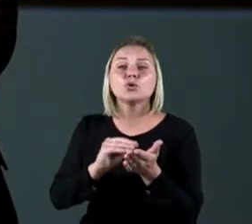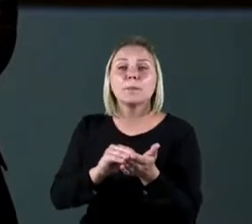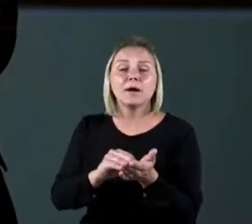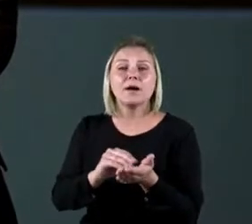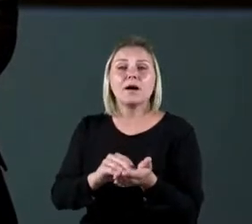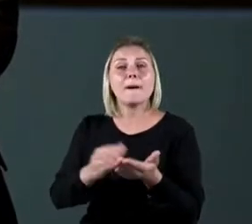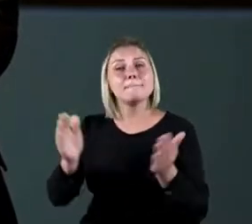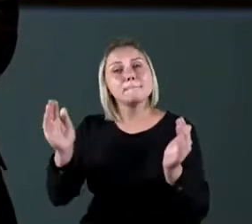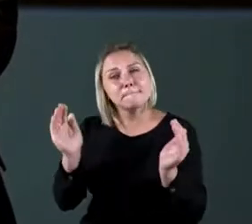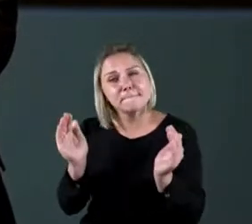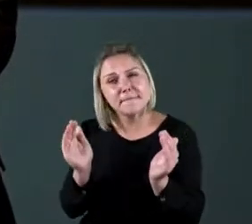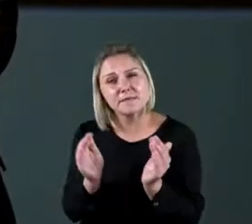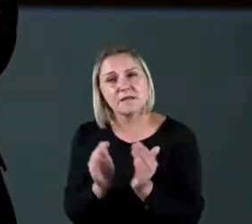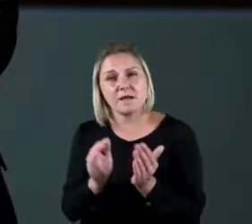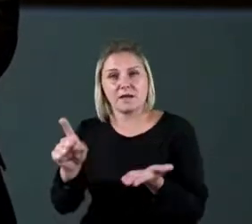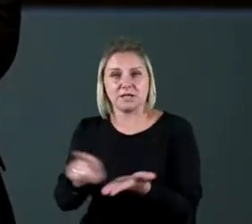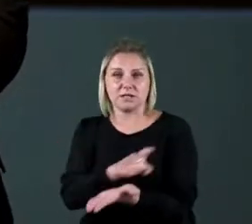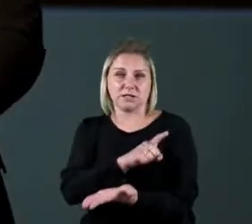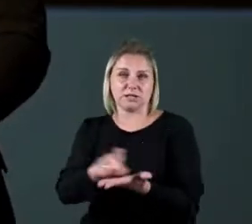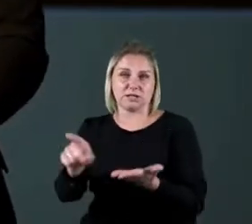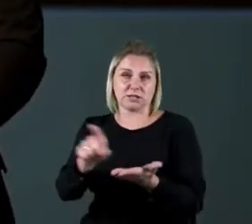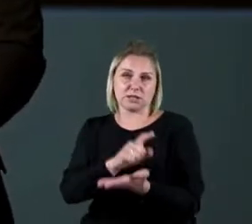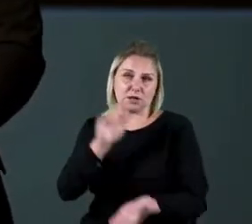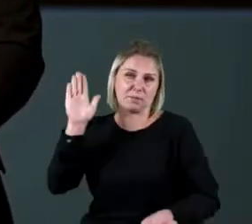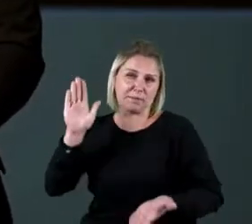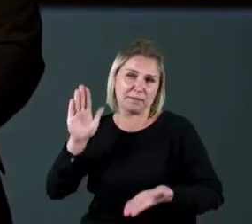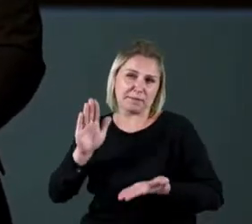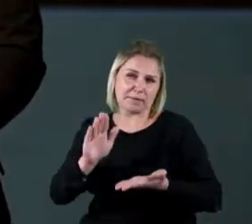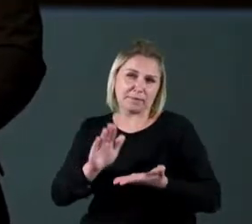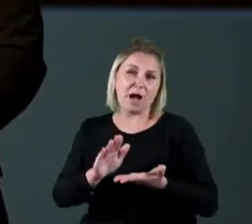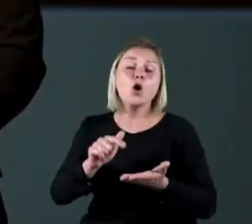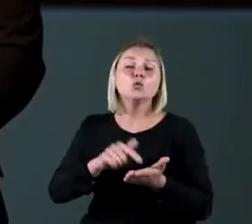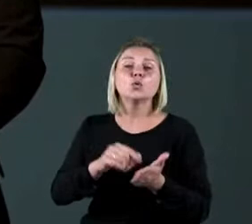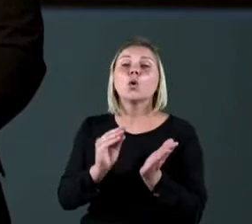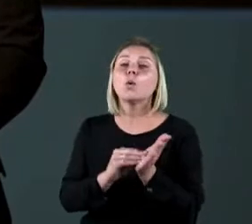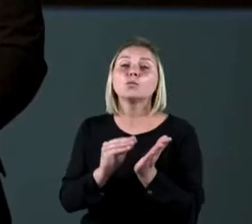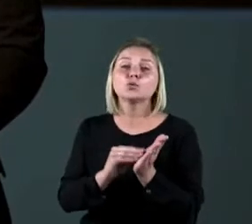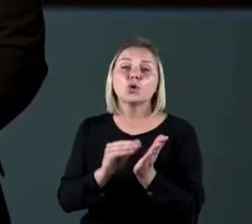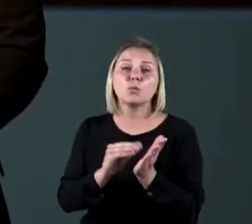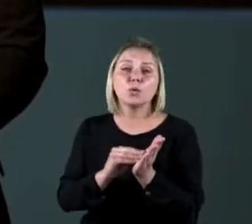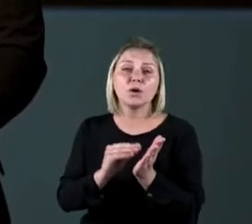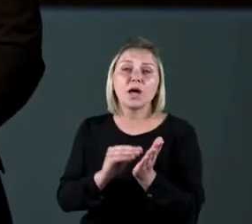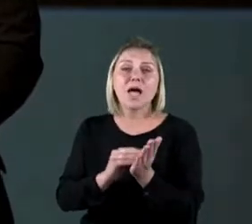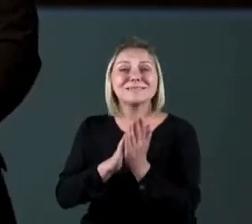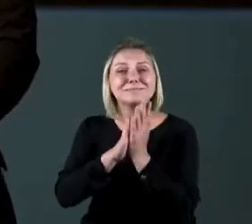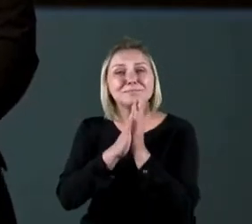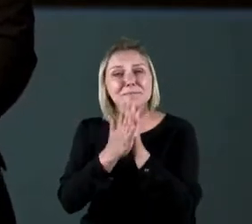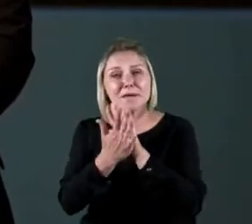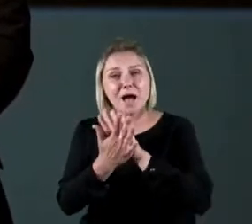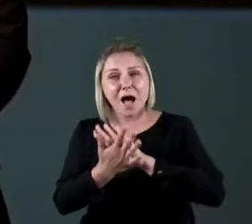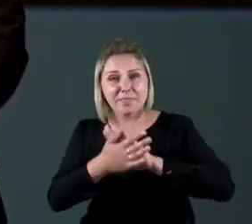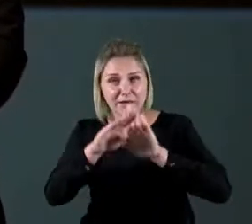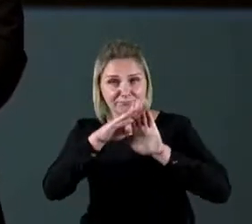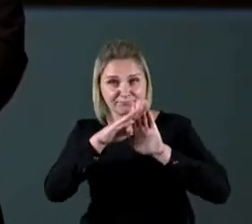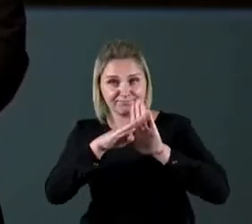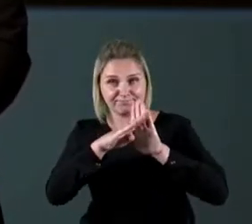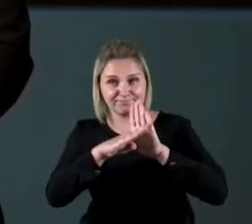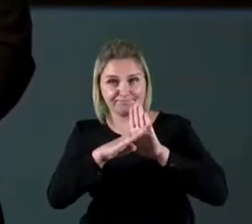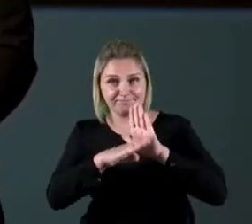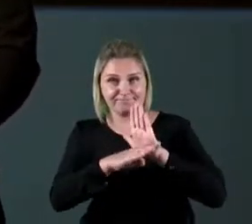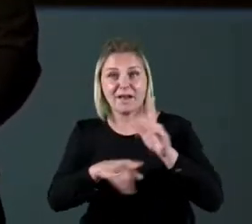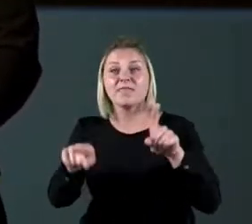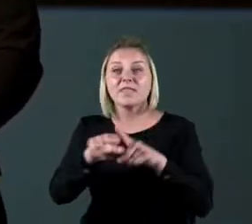livelihood practices. This will require informing and recasting social norms and practices